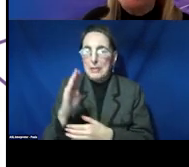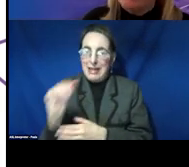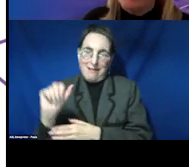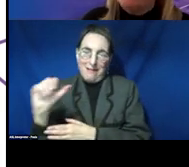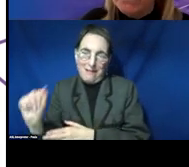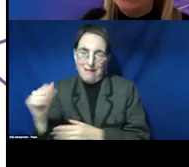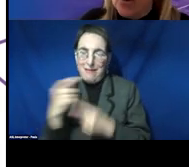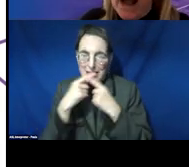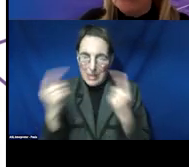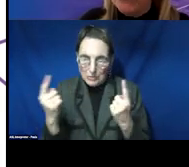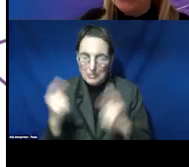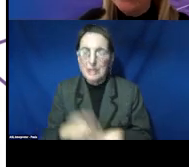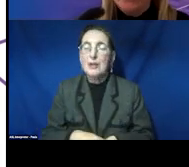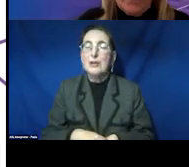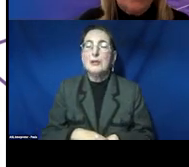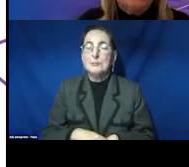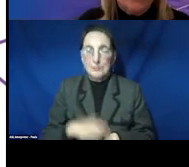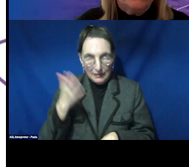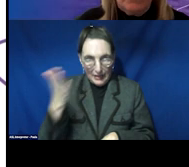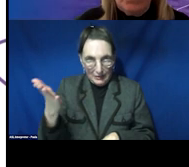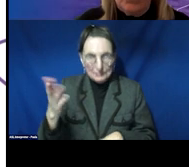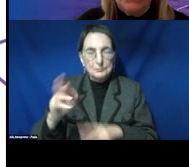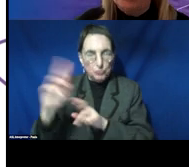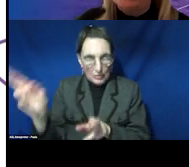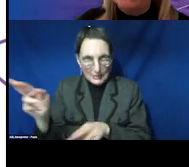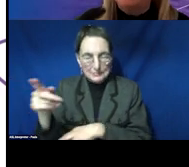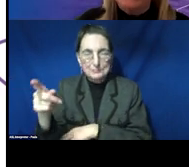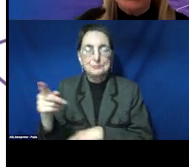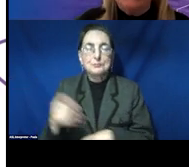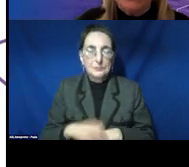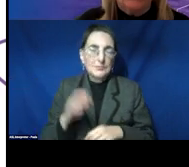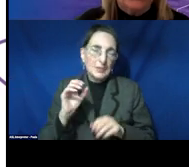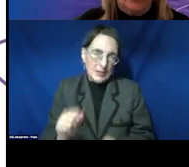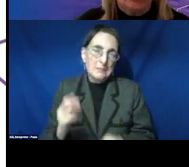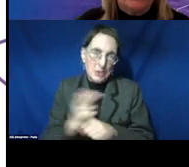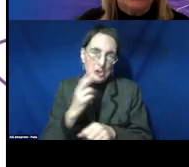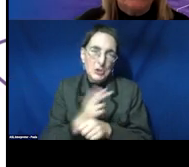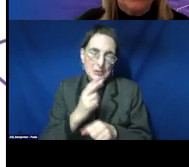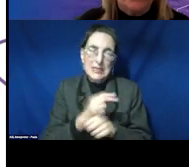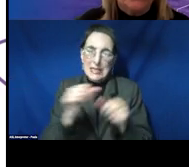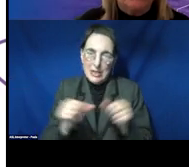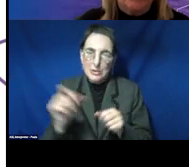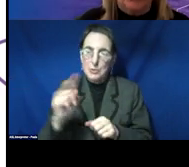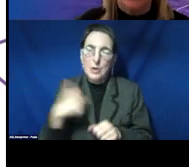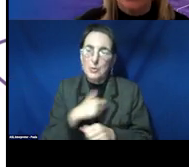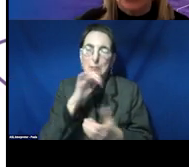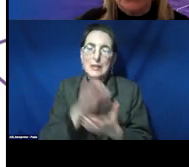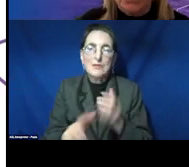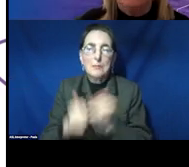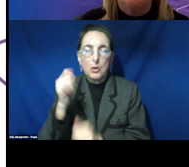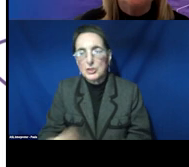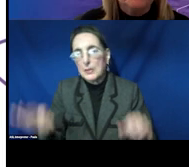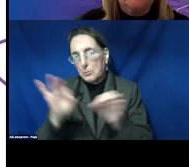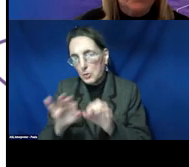announcement vehicle out there, and that it would be used in areas where we believe it's most important to do